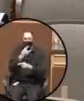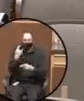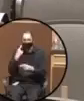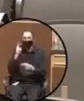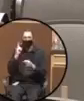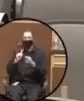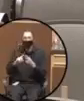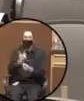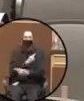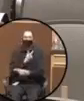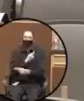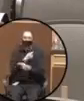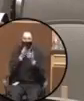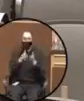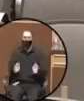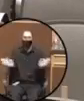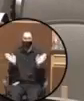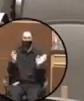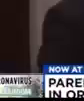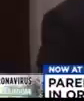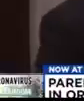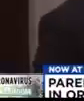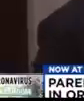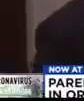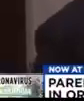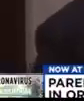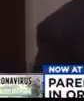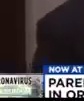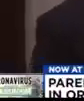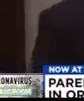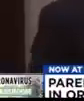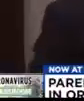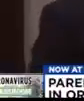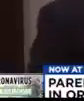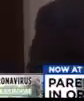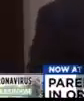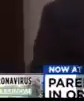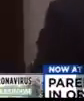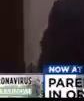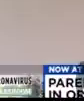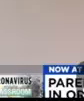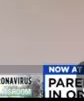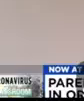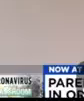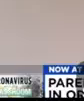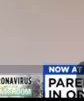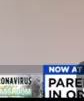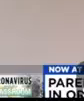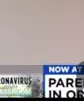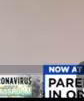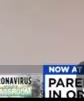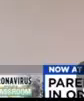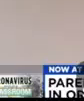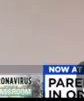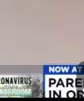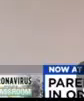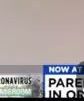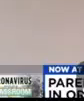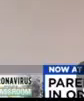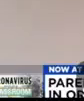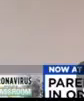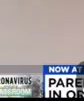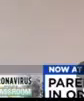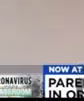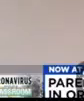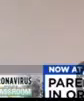a vaccination is widely available for them. Emotions ran high as it was the first meeting where public comment was allowed on the mask policy for